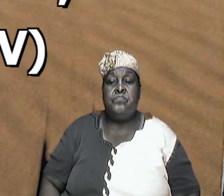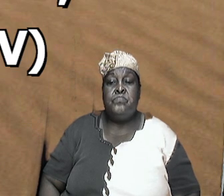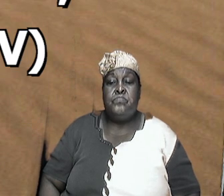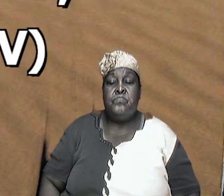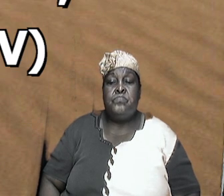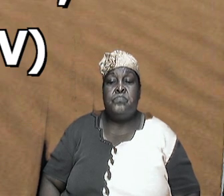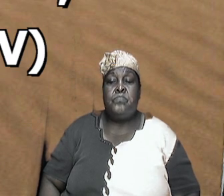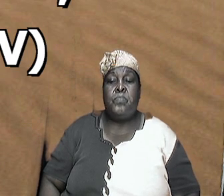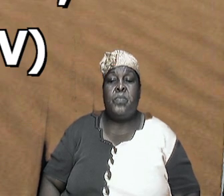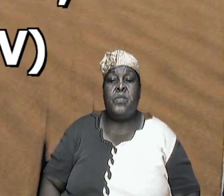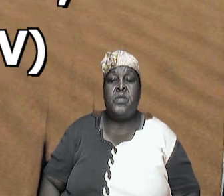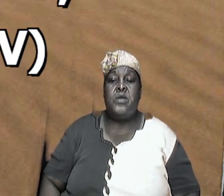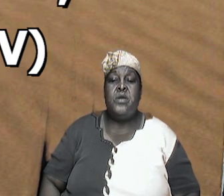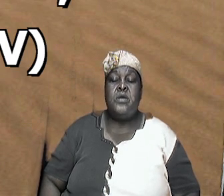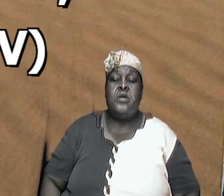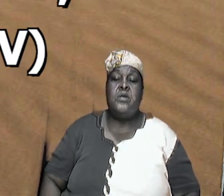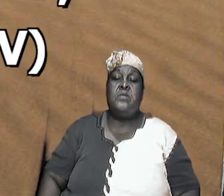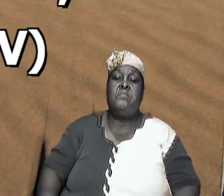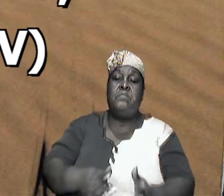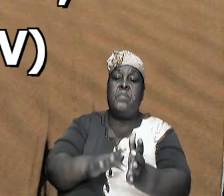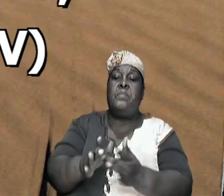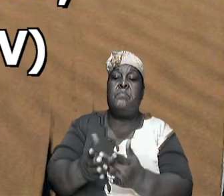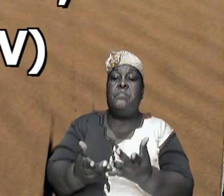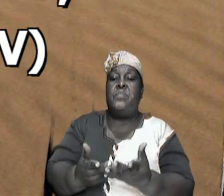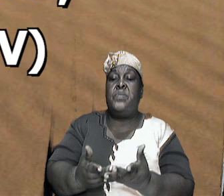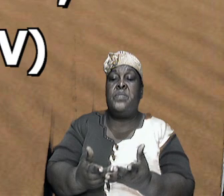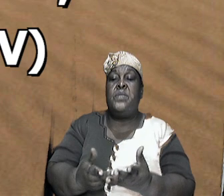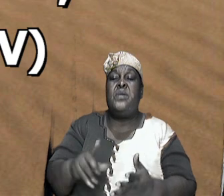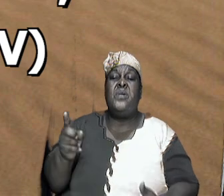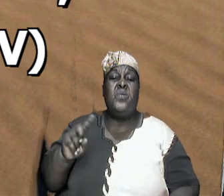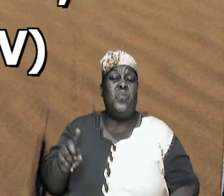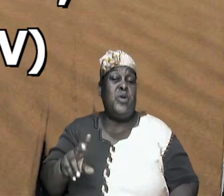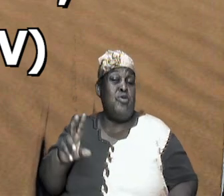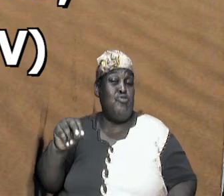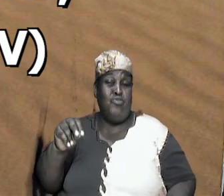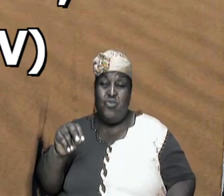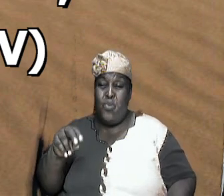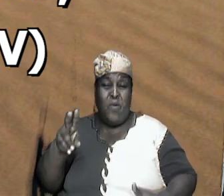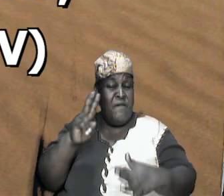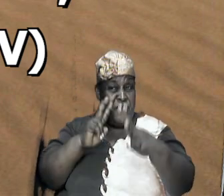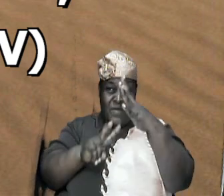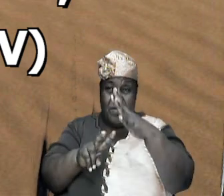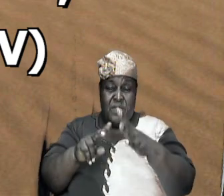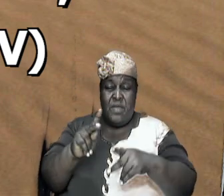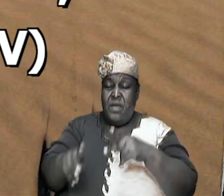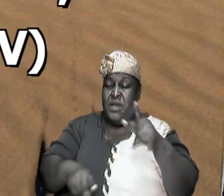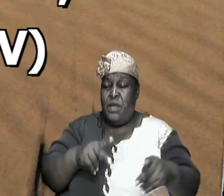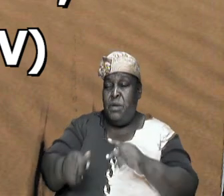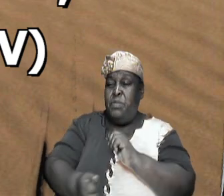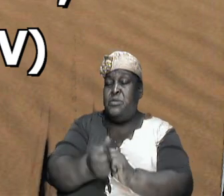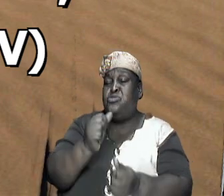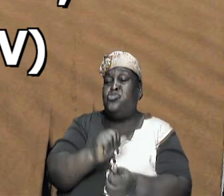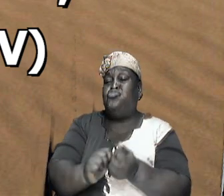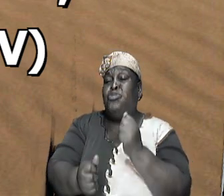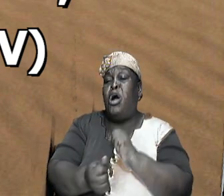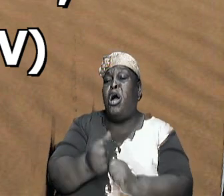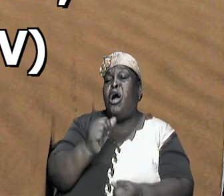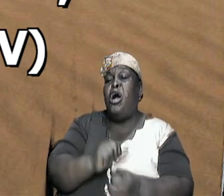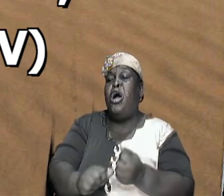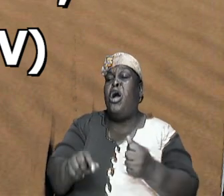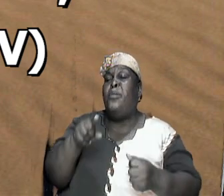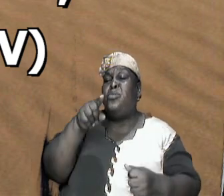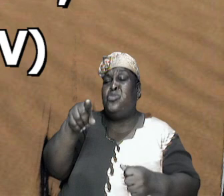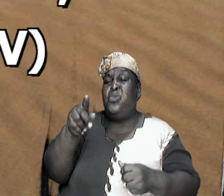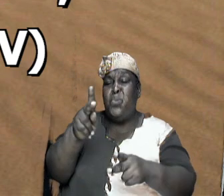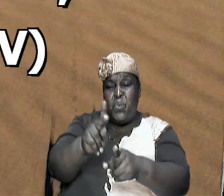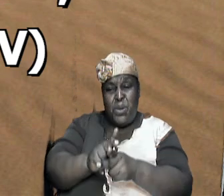18. So Proverbs 29, verse 18 says, you know, where there is no vision, the people perish. But he that keepeth the